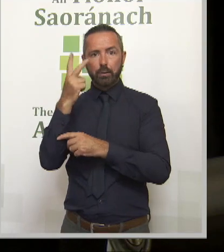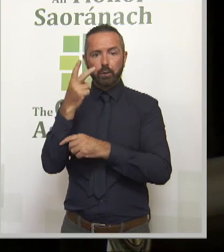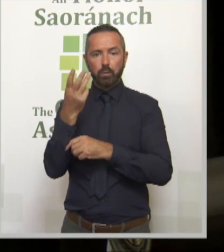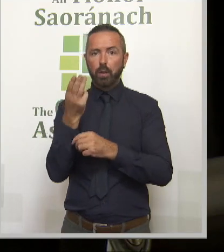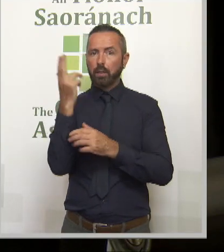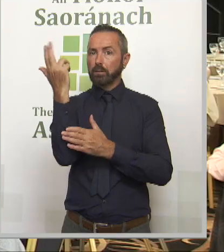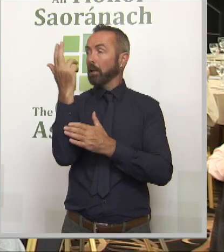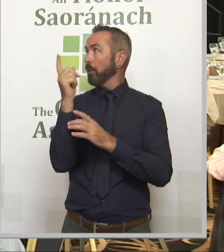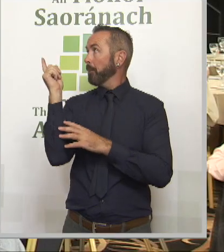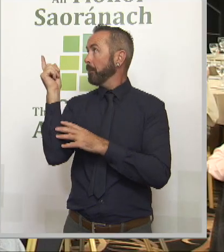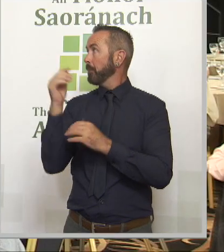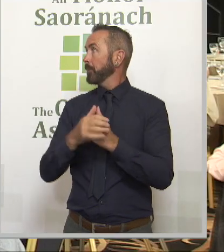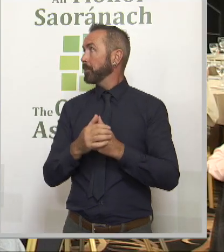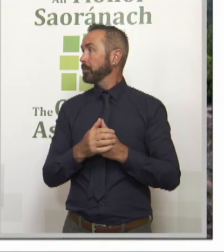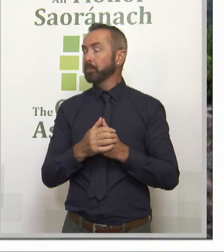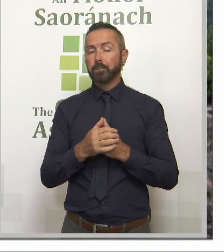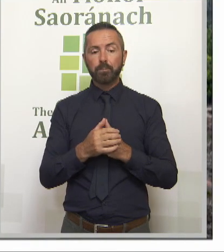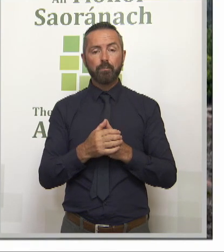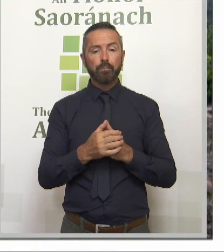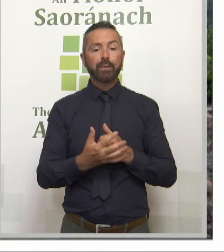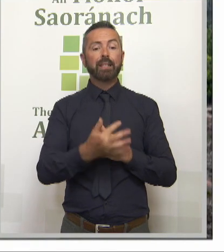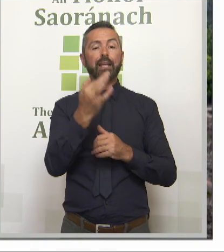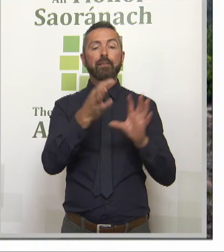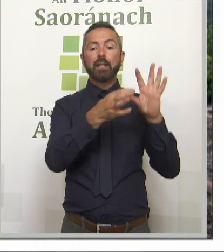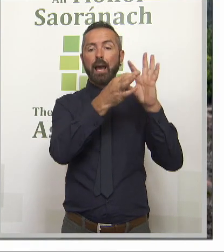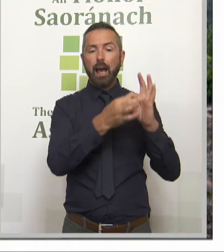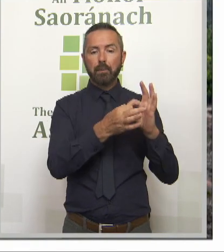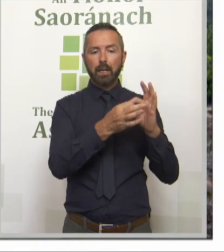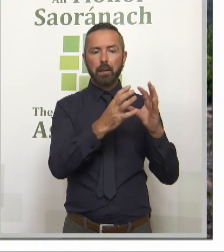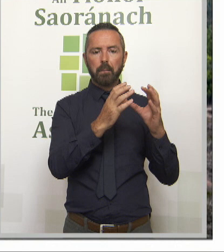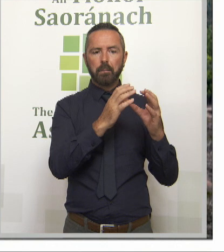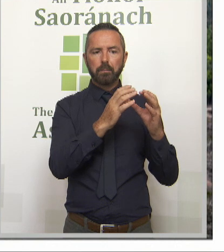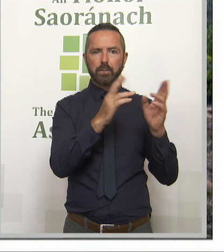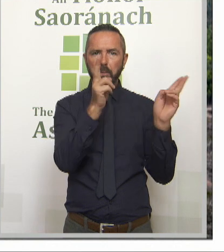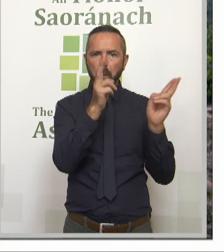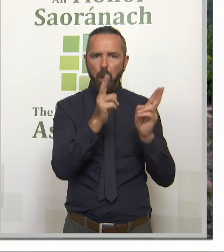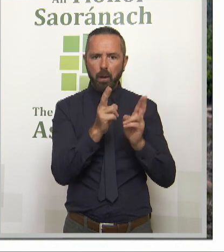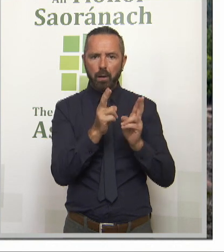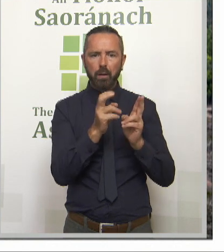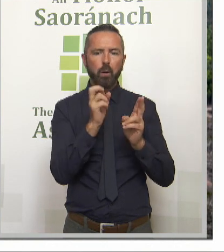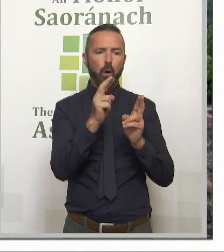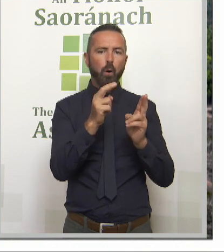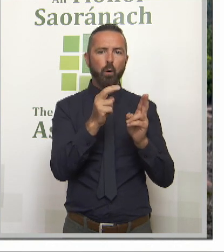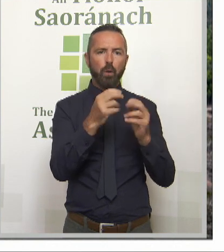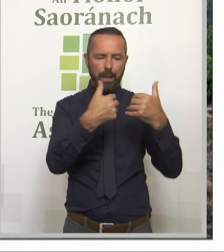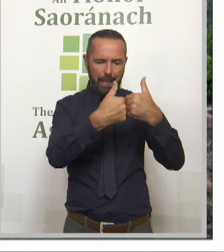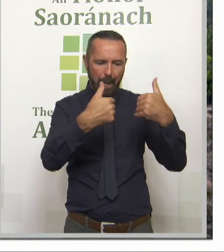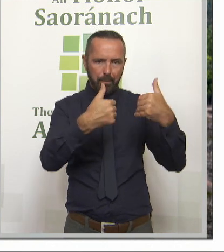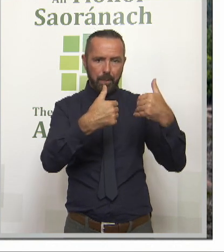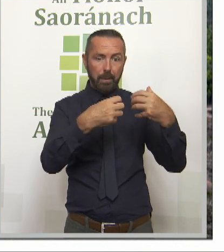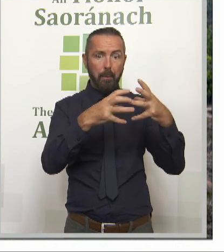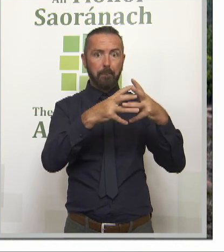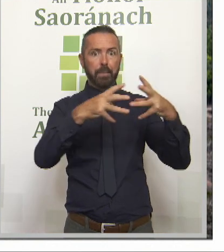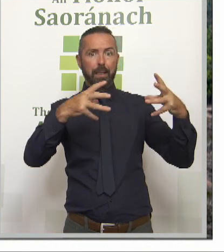2 images on the right-hand side there. So if the habitat chunks become too small, or the gaps between them become too